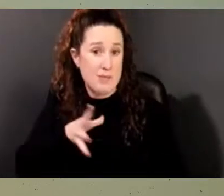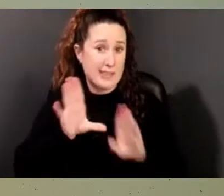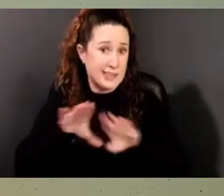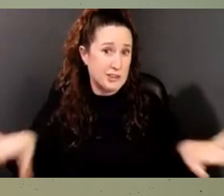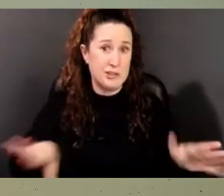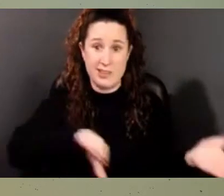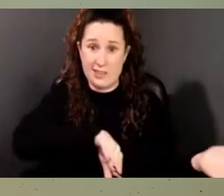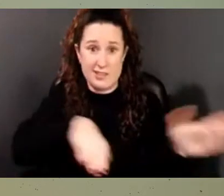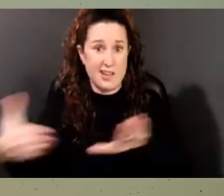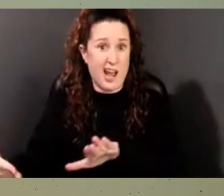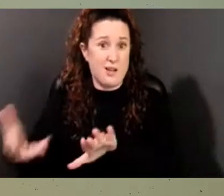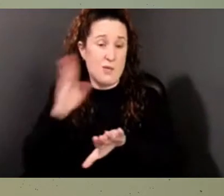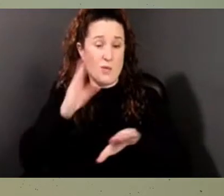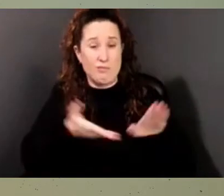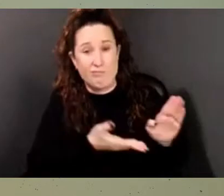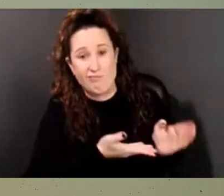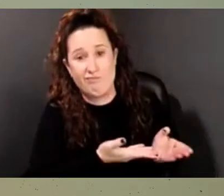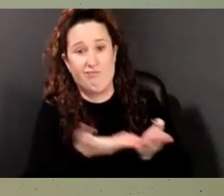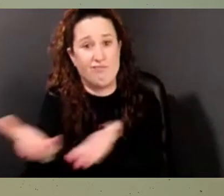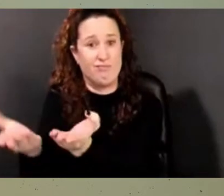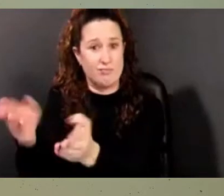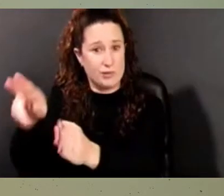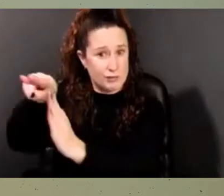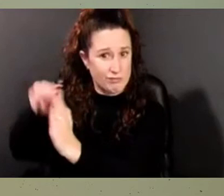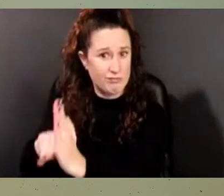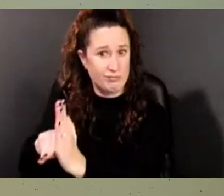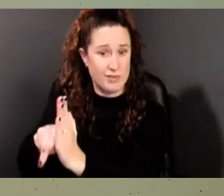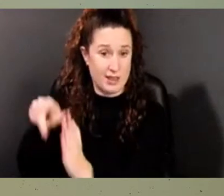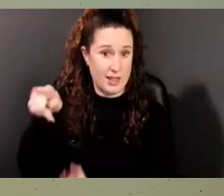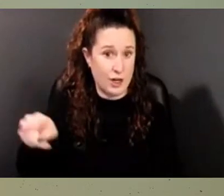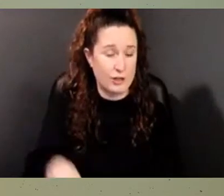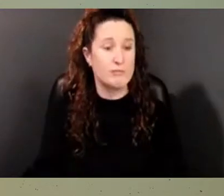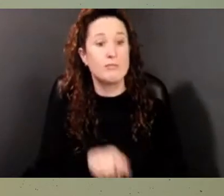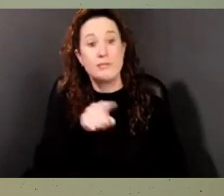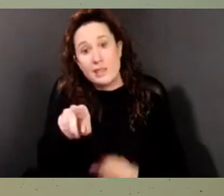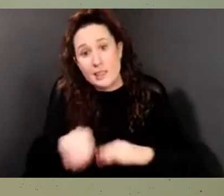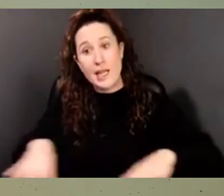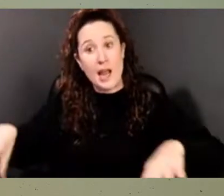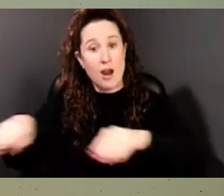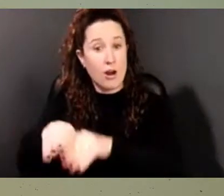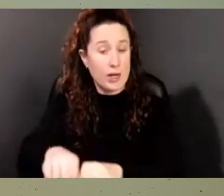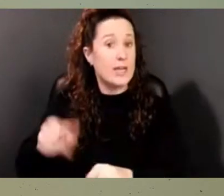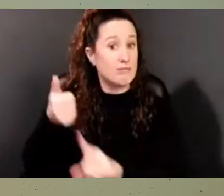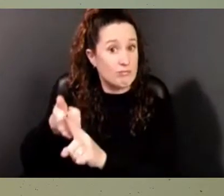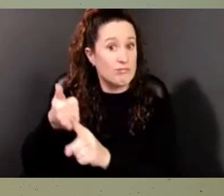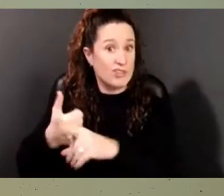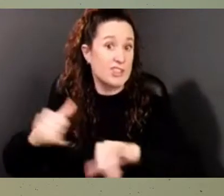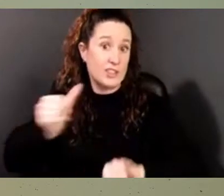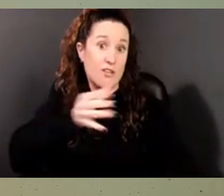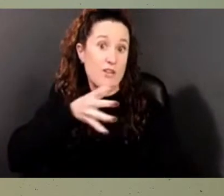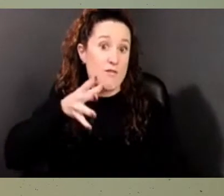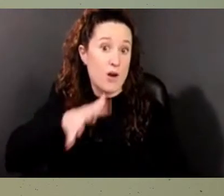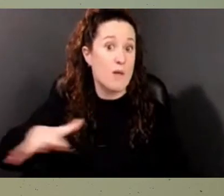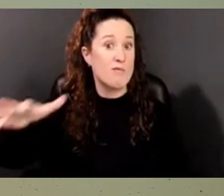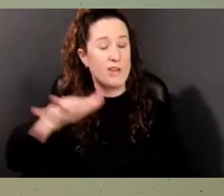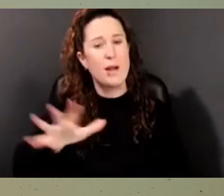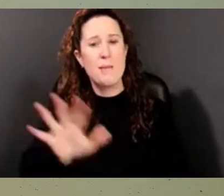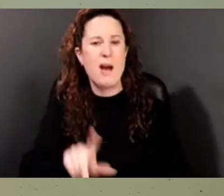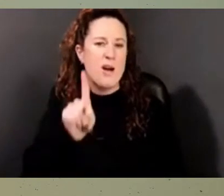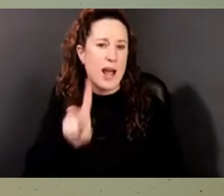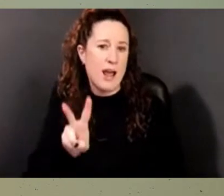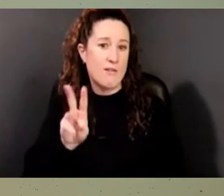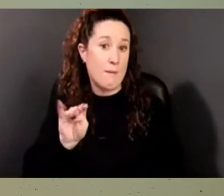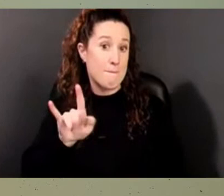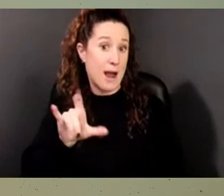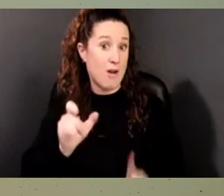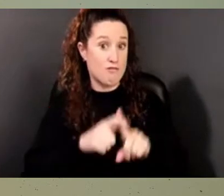place. The burial ground was and is in a farm field about a half a mile from the mansion.